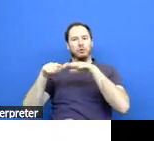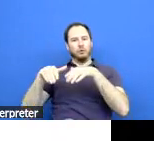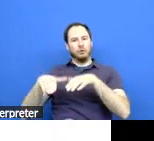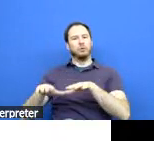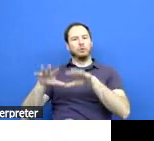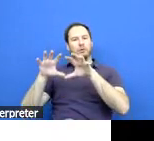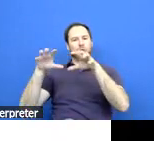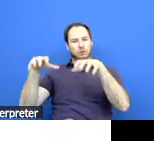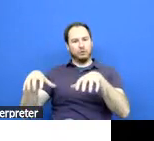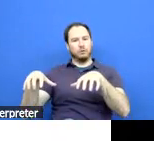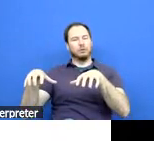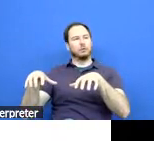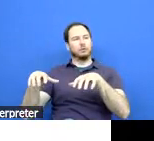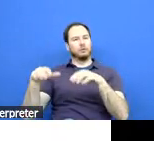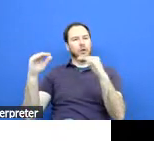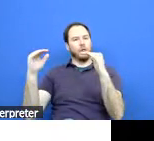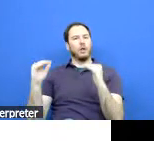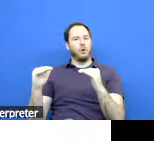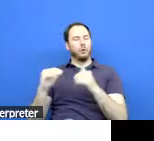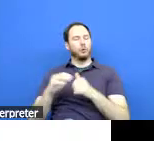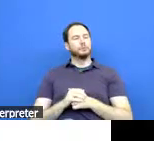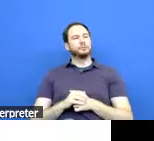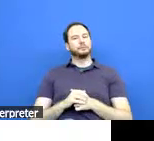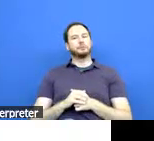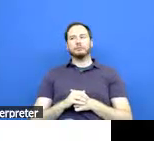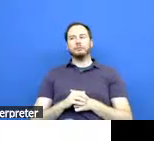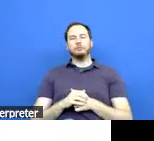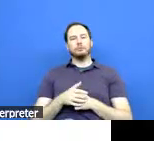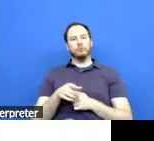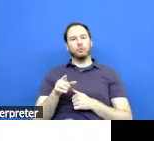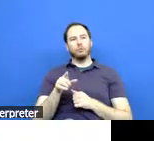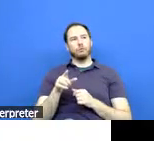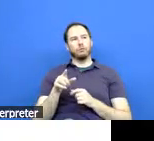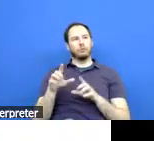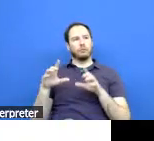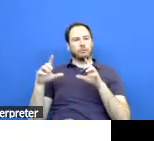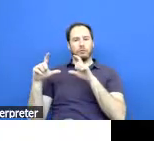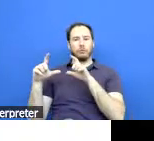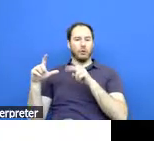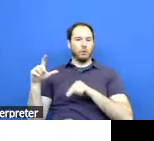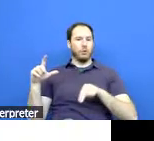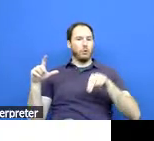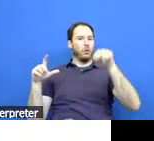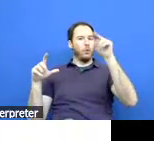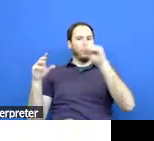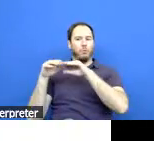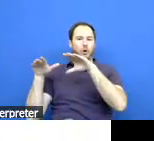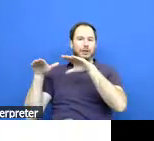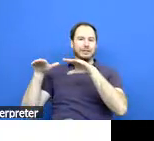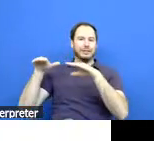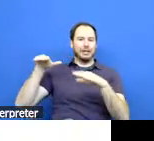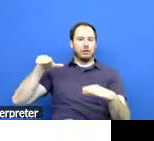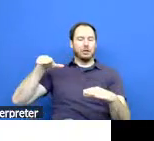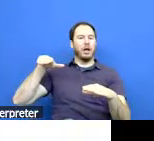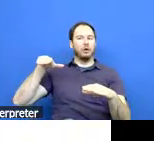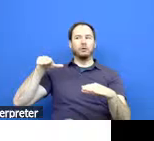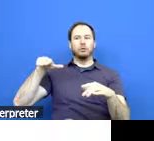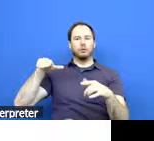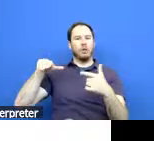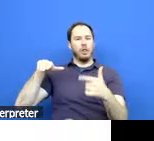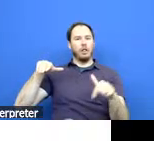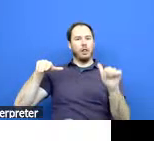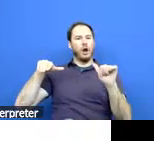10-unit buildings down. And then from there, as you're going north, it kind of tiers down. So those kind of more larger